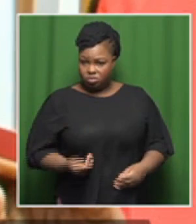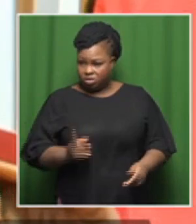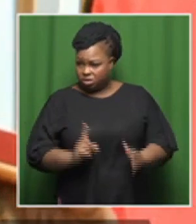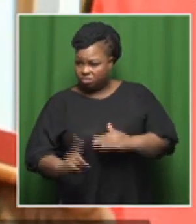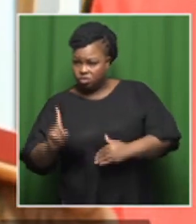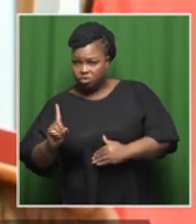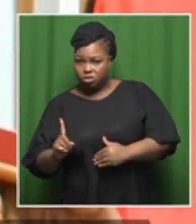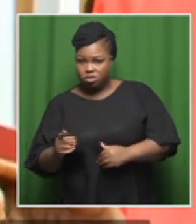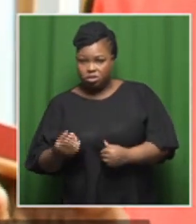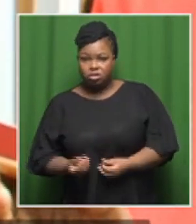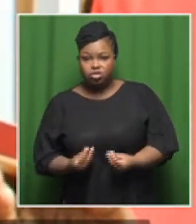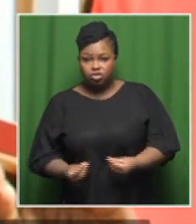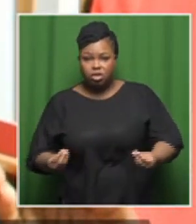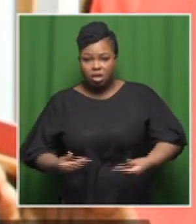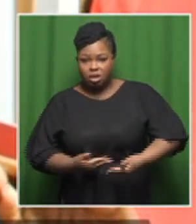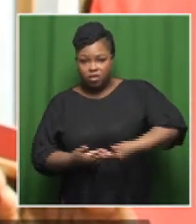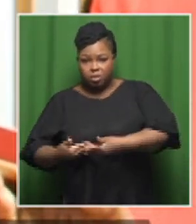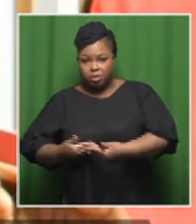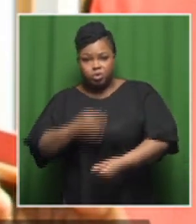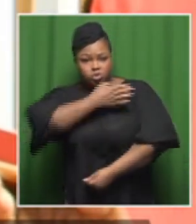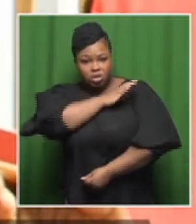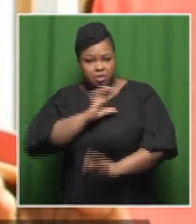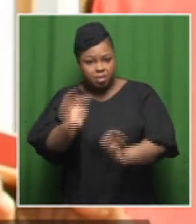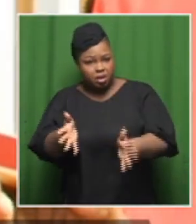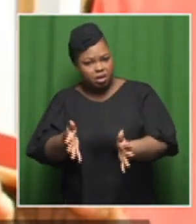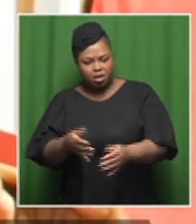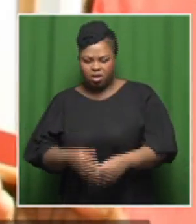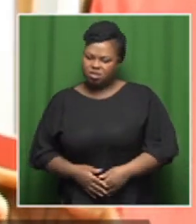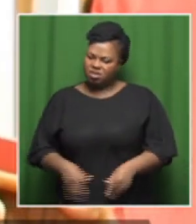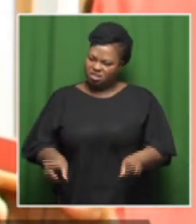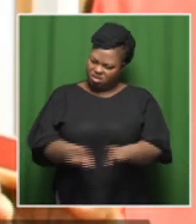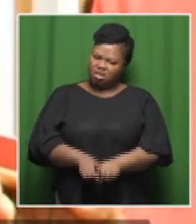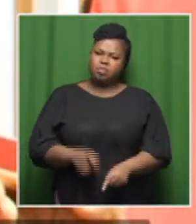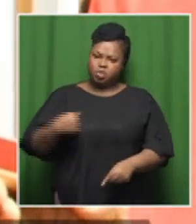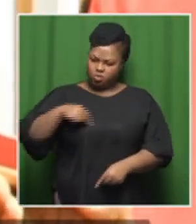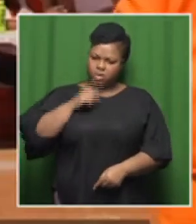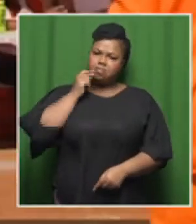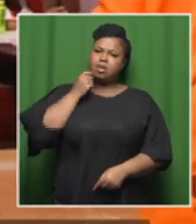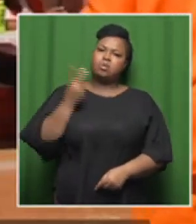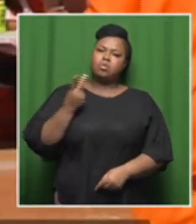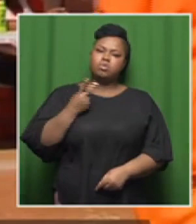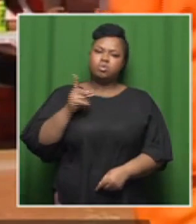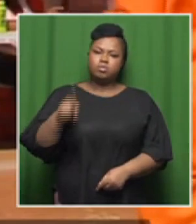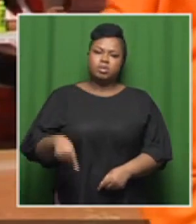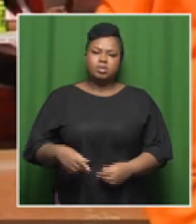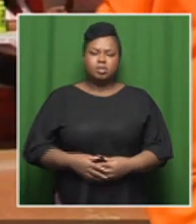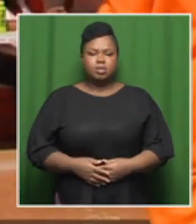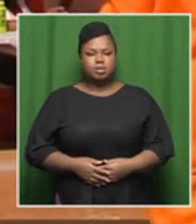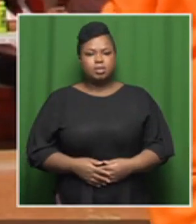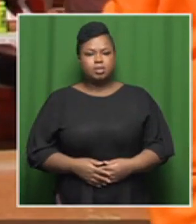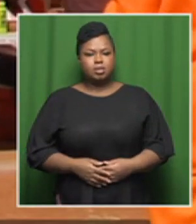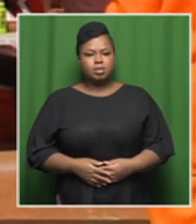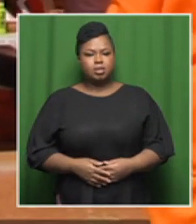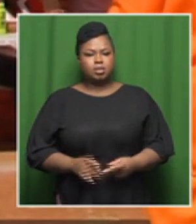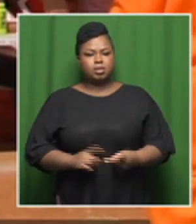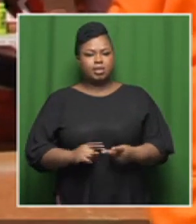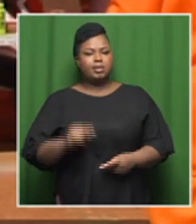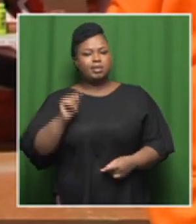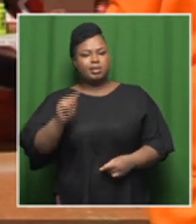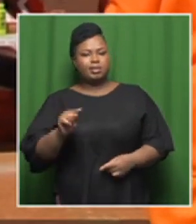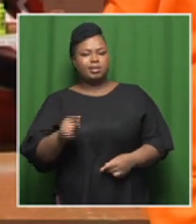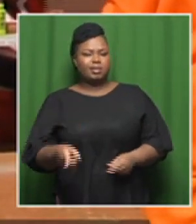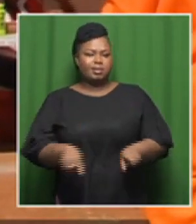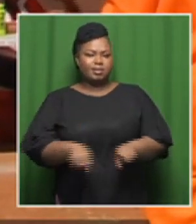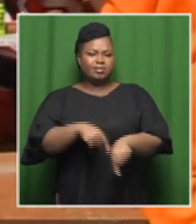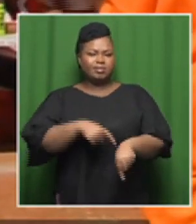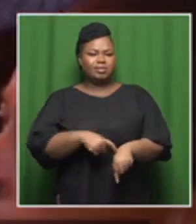clinic or whatever for their health. As women, we should do the same. The commemoration also coincides with the